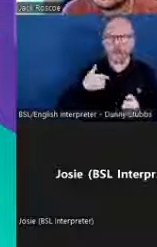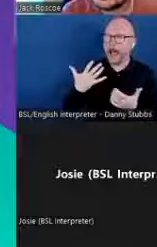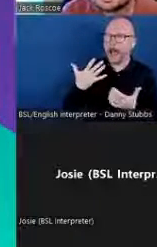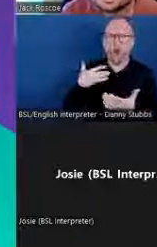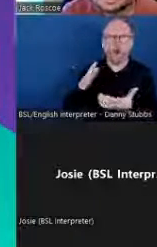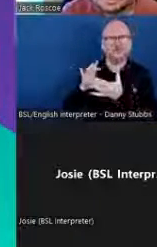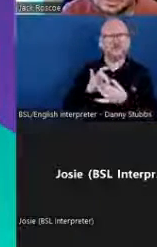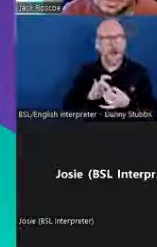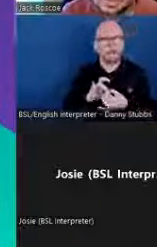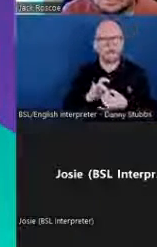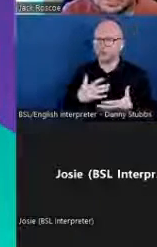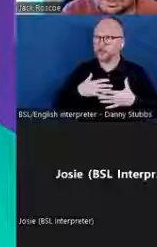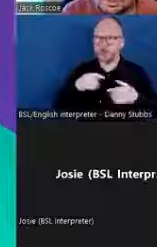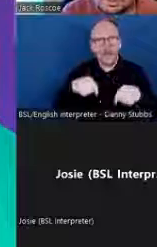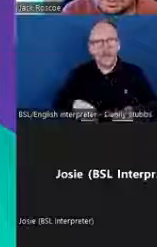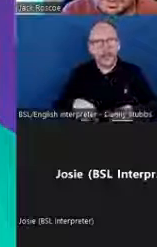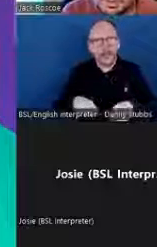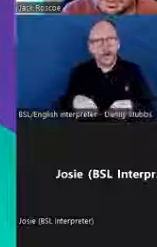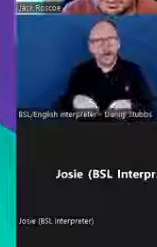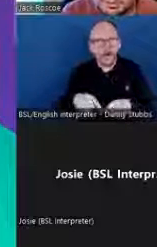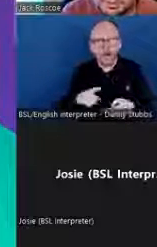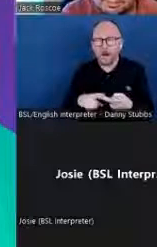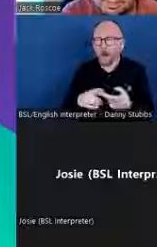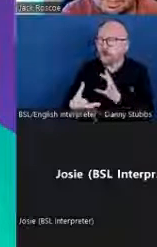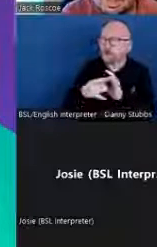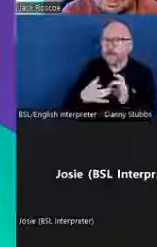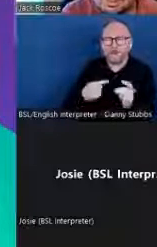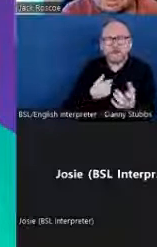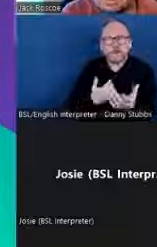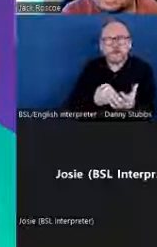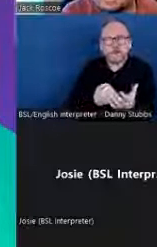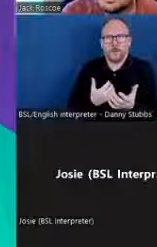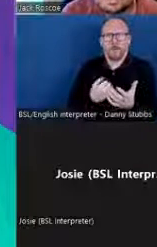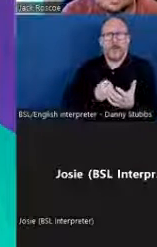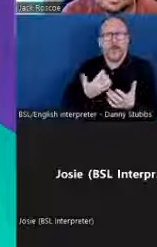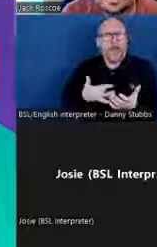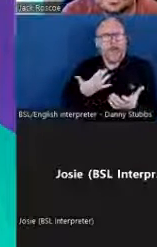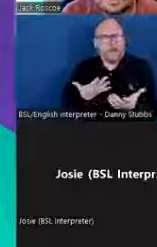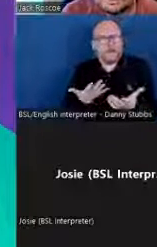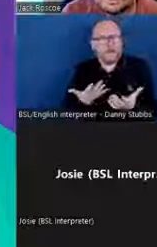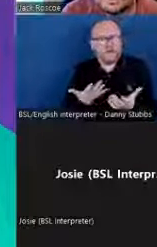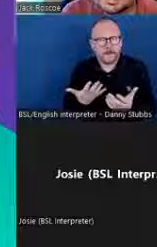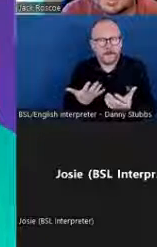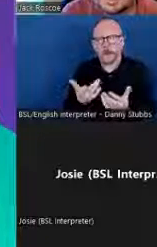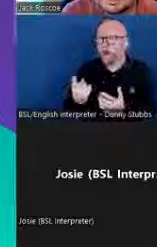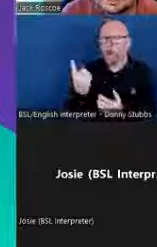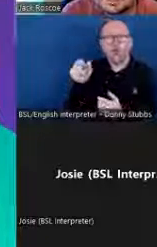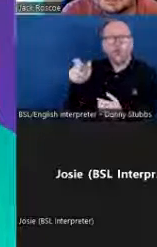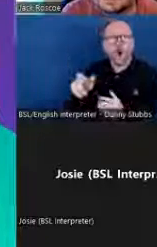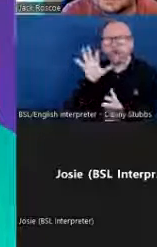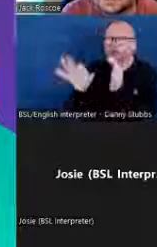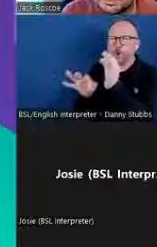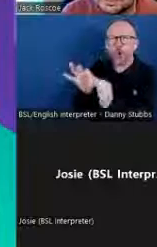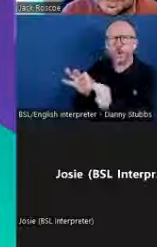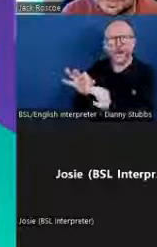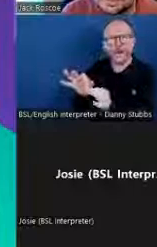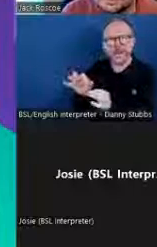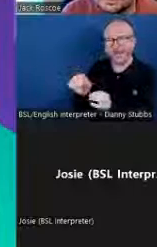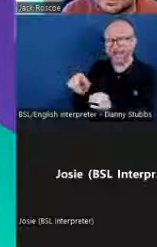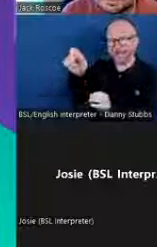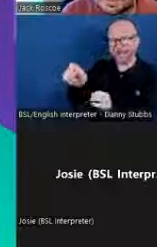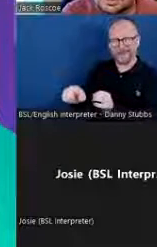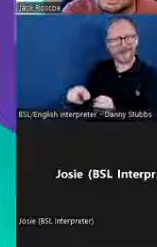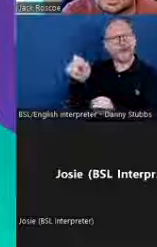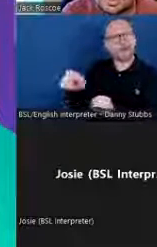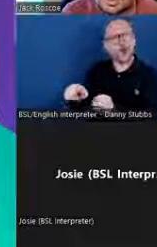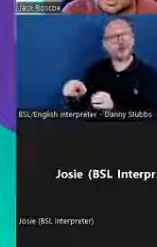their own personal stories. So we even did a survey with someone who happened to be a descendant of Admiral Jellicoe, who